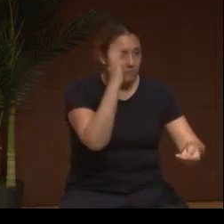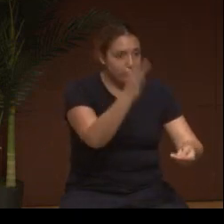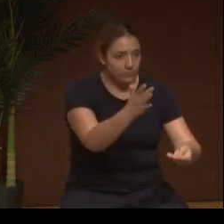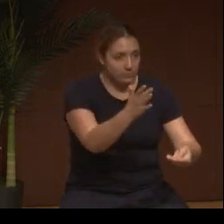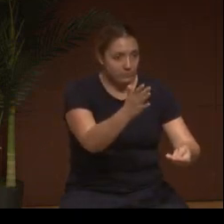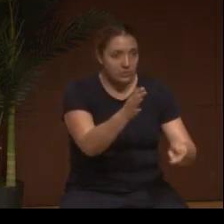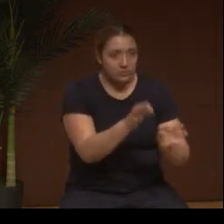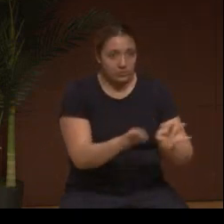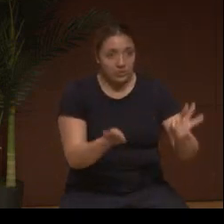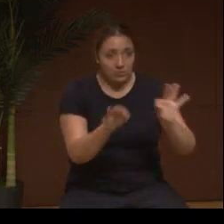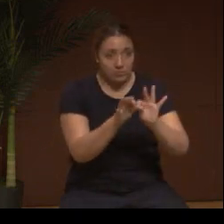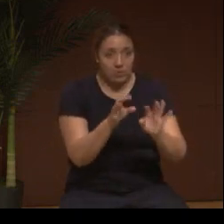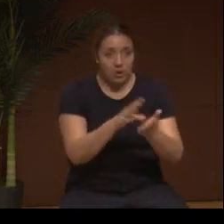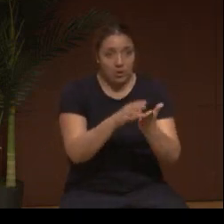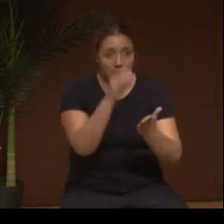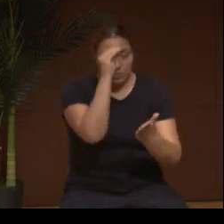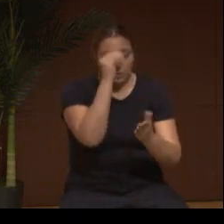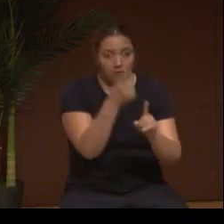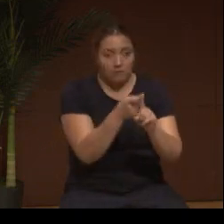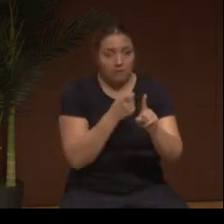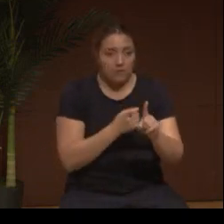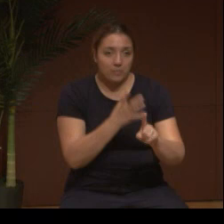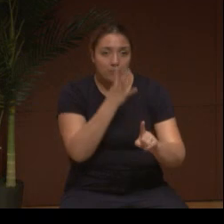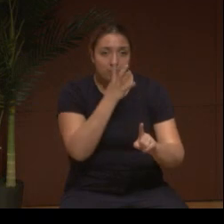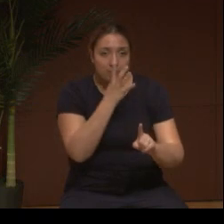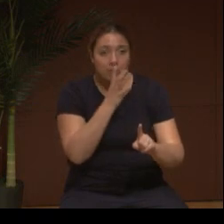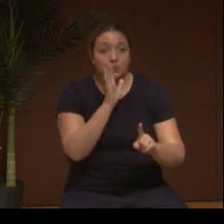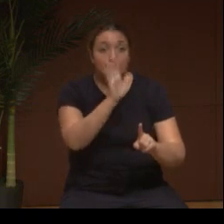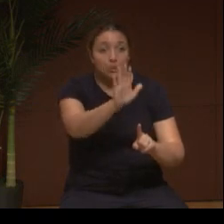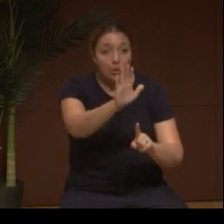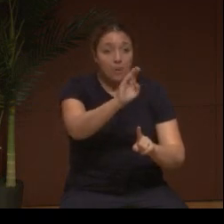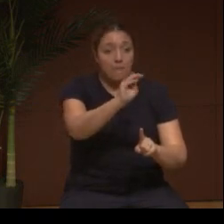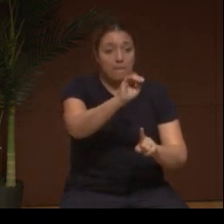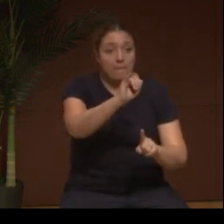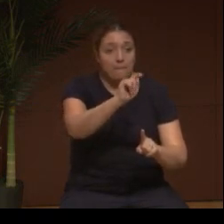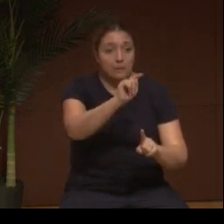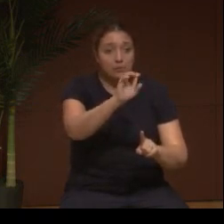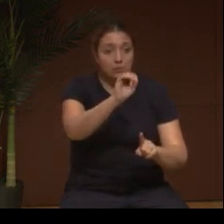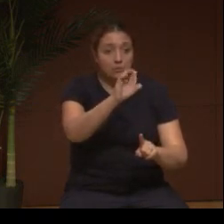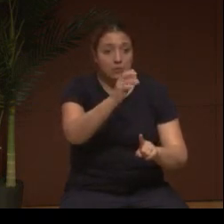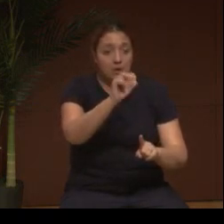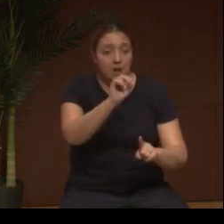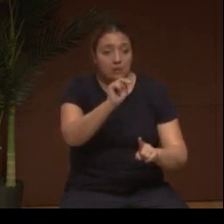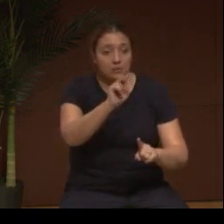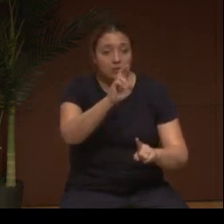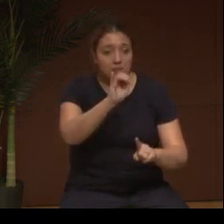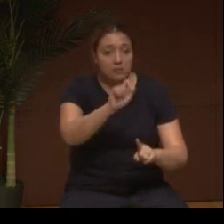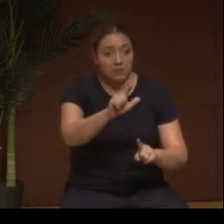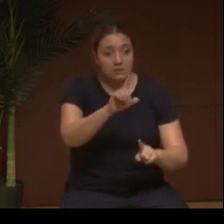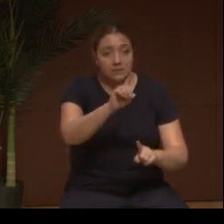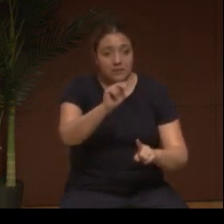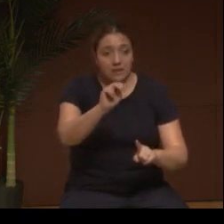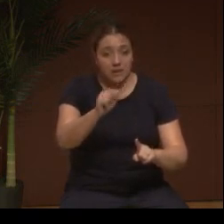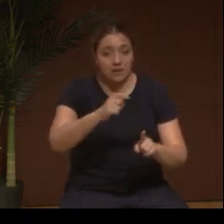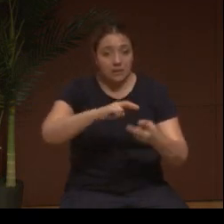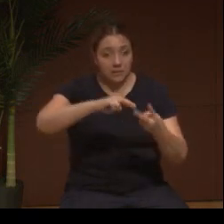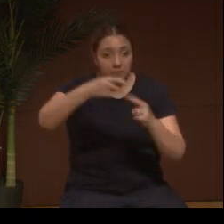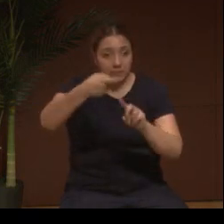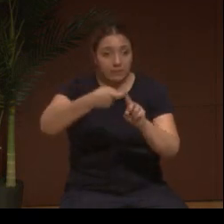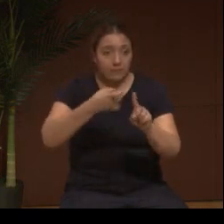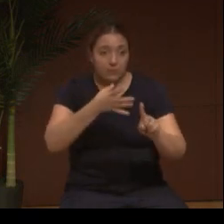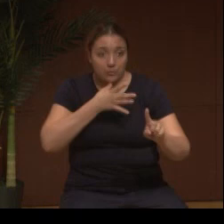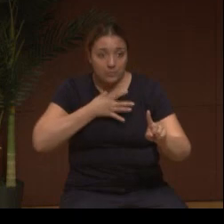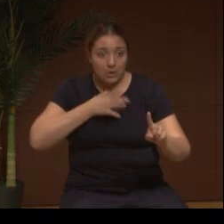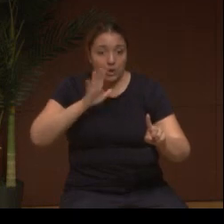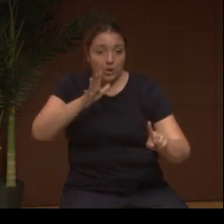lineage. So your mitochondrial DNA is the same as your mother's, as it was the same as her mother and her mother and her mother. If you are a woman